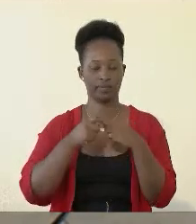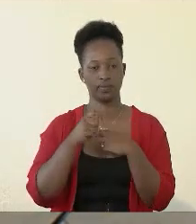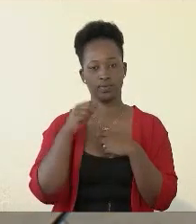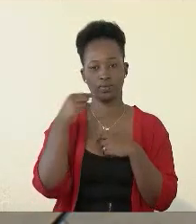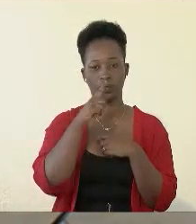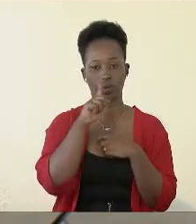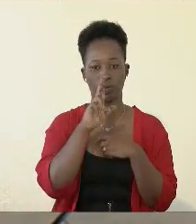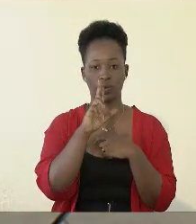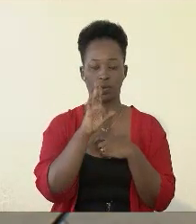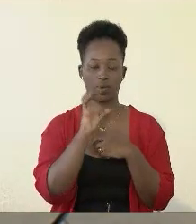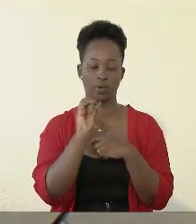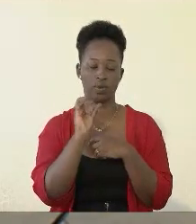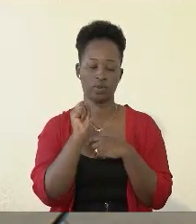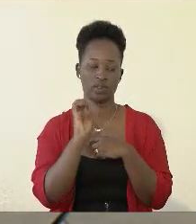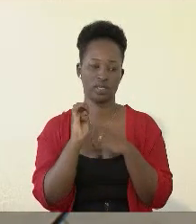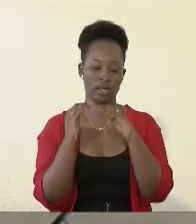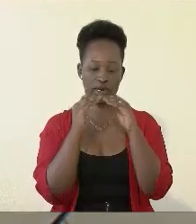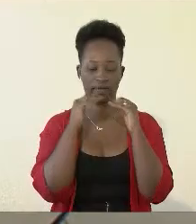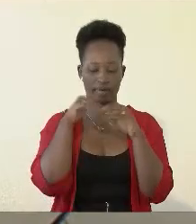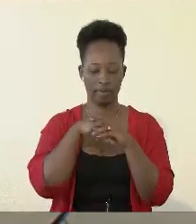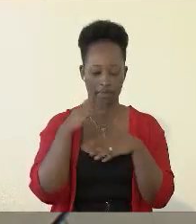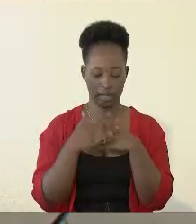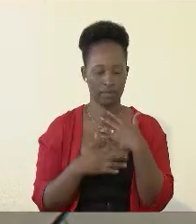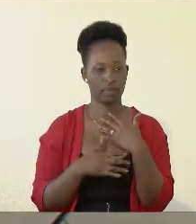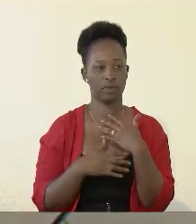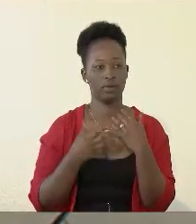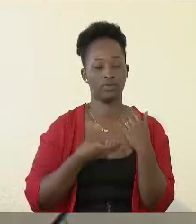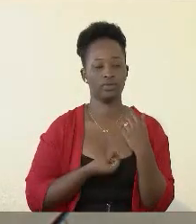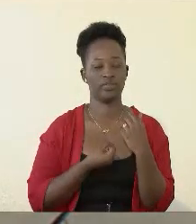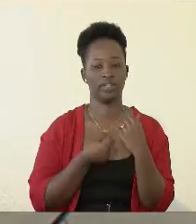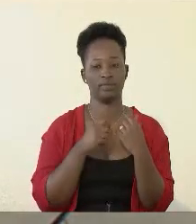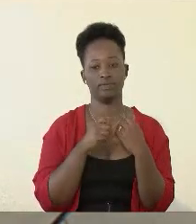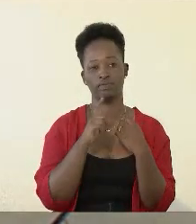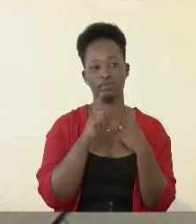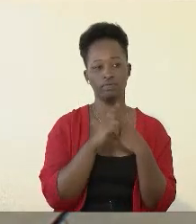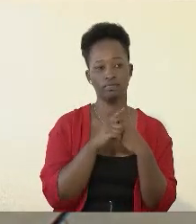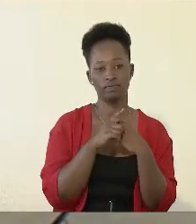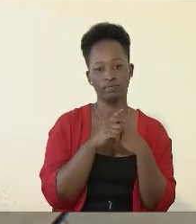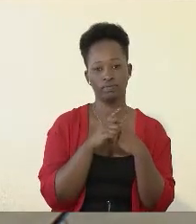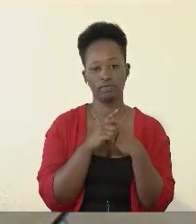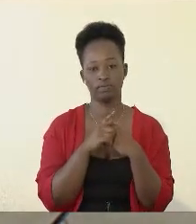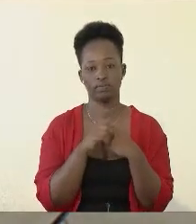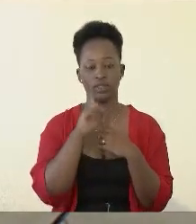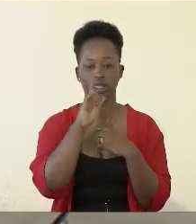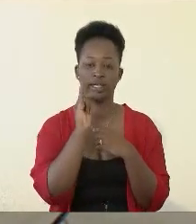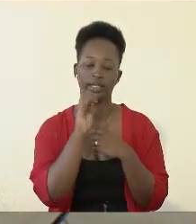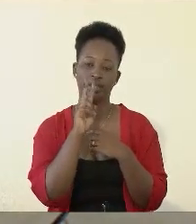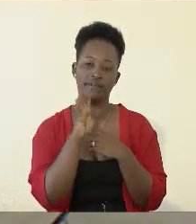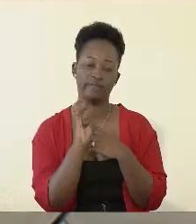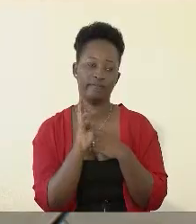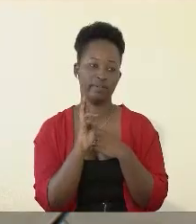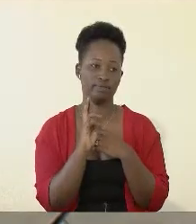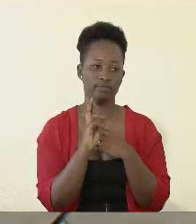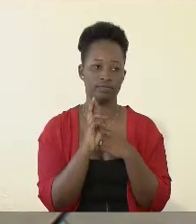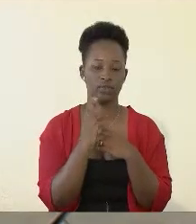blood or regulating the glucose concentration in the blood, we have the liver. All right? So we're